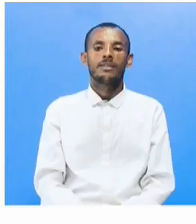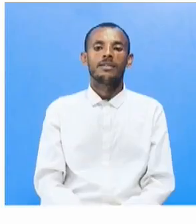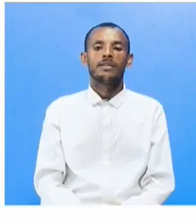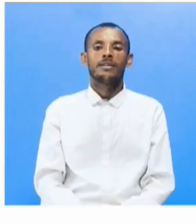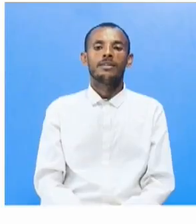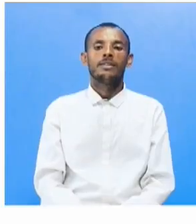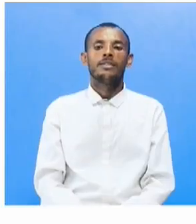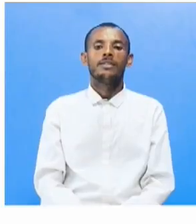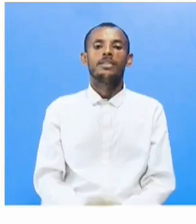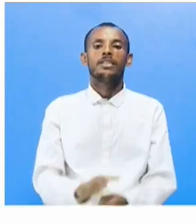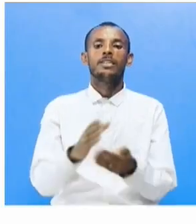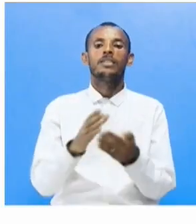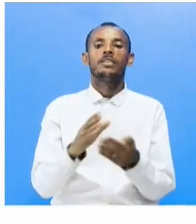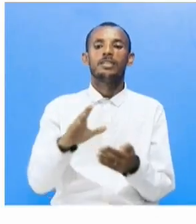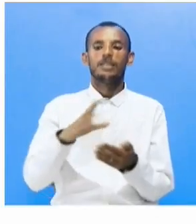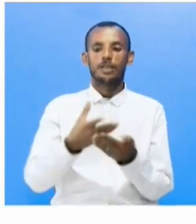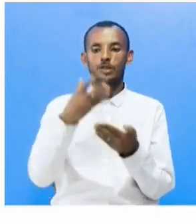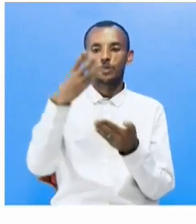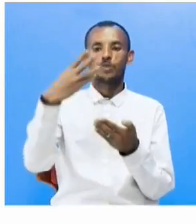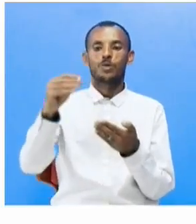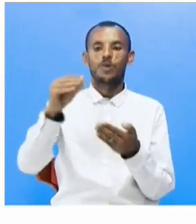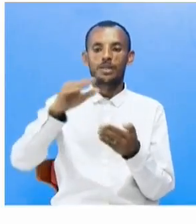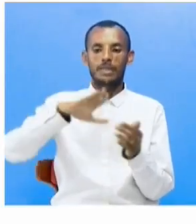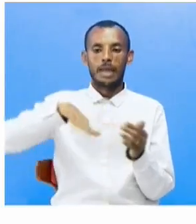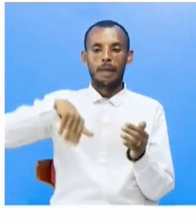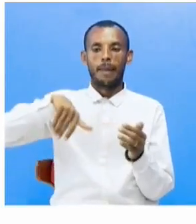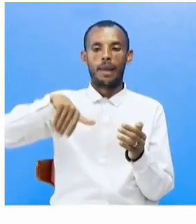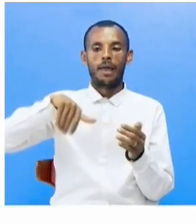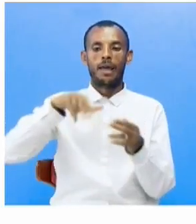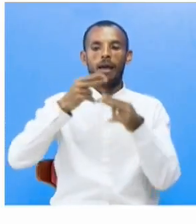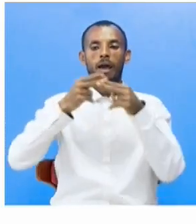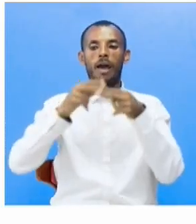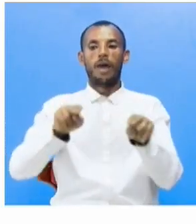and sold the remaining